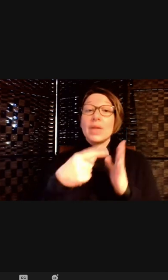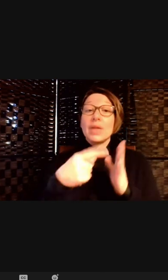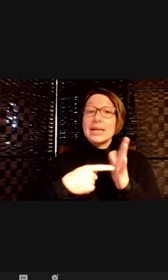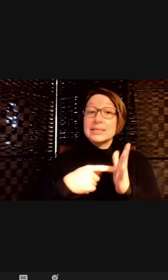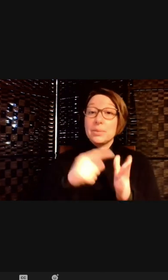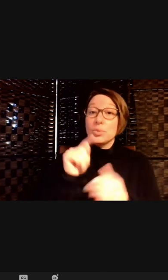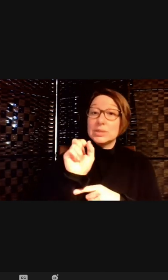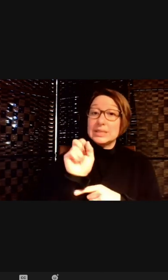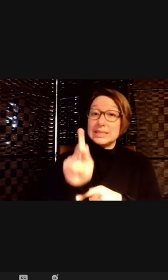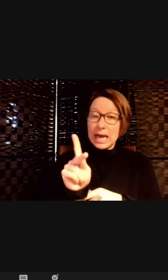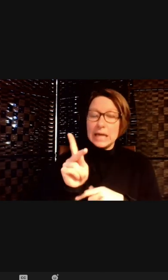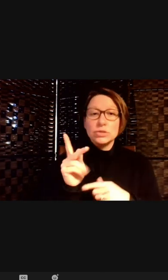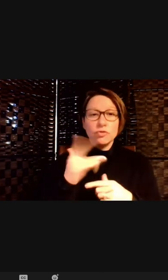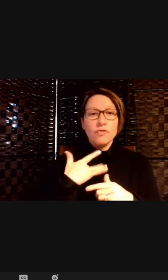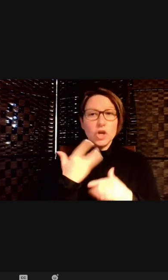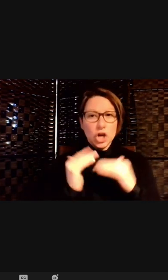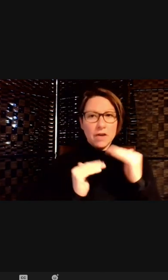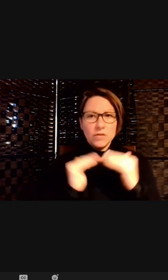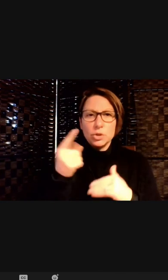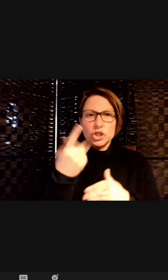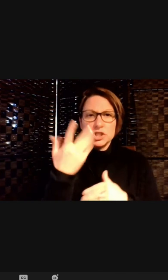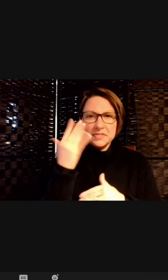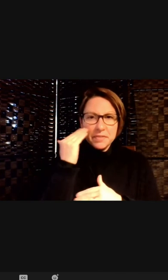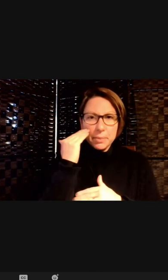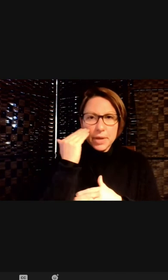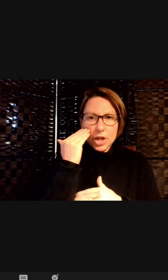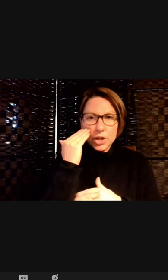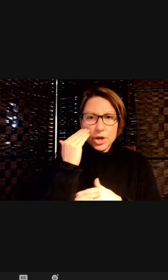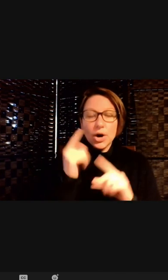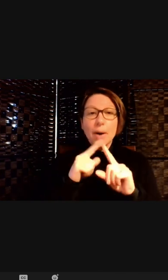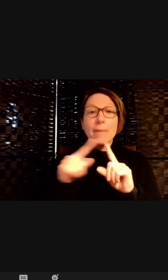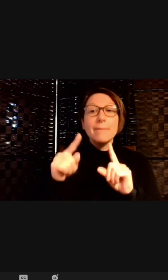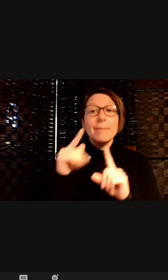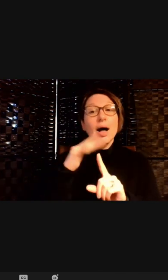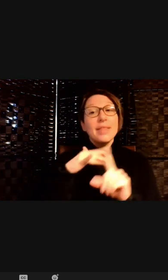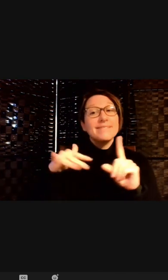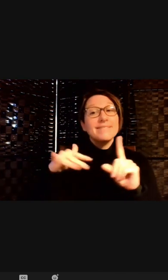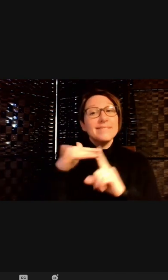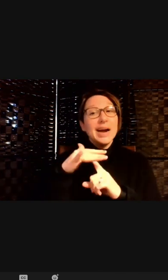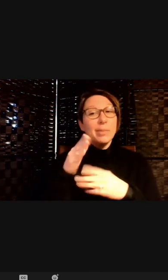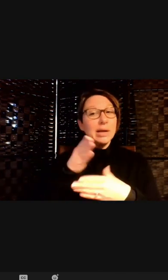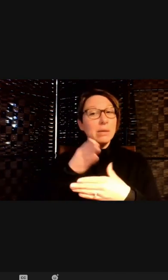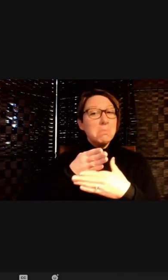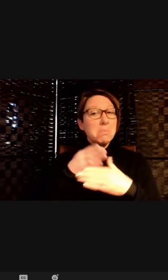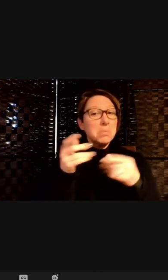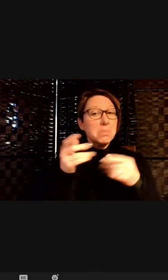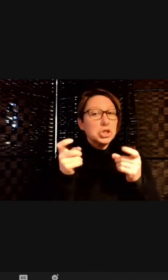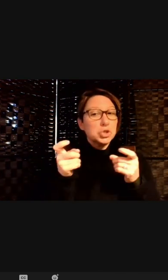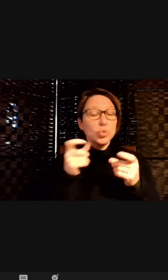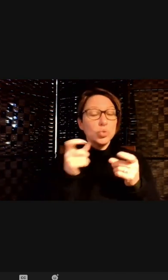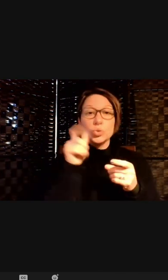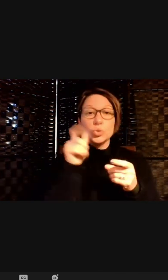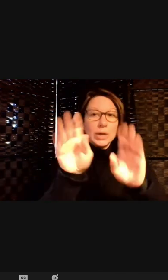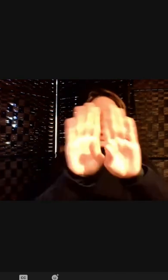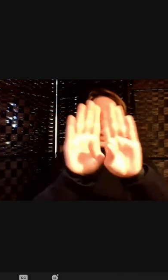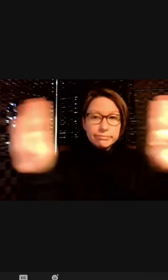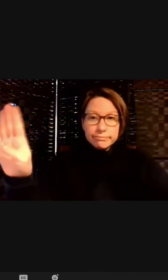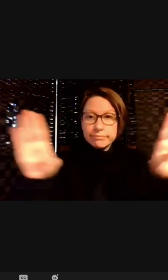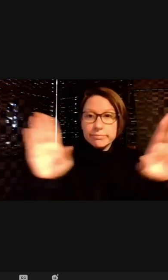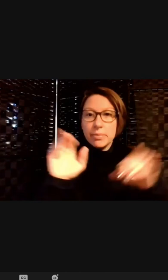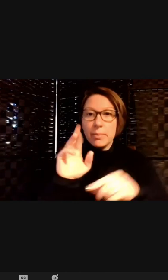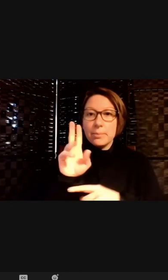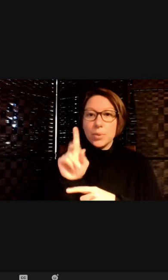something she's familiar with. But the environment is only moderately controlled. She doesn't need that blackout board.